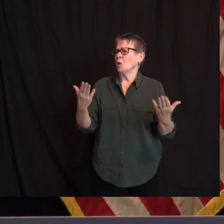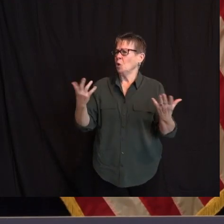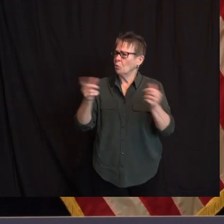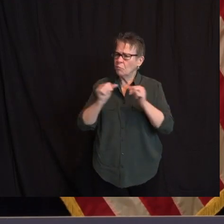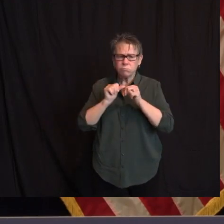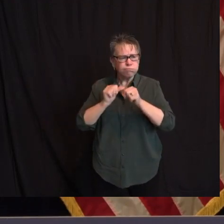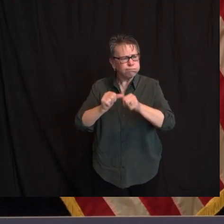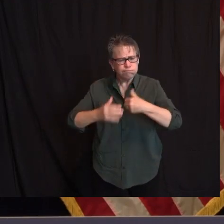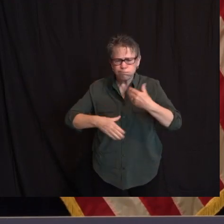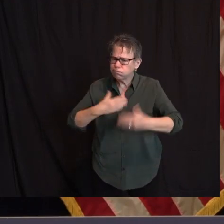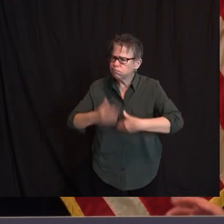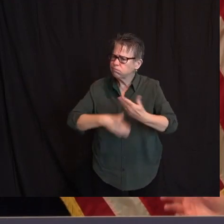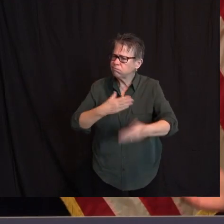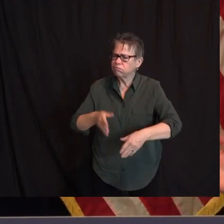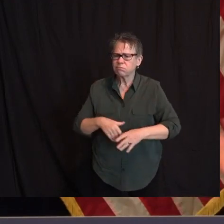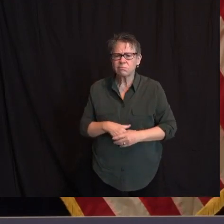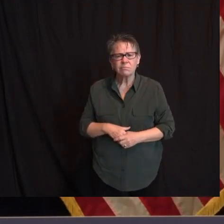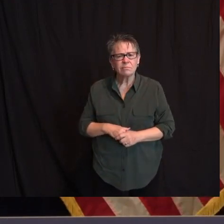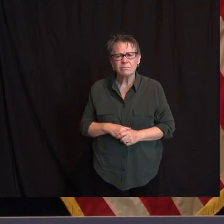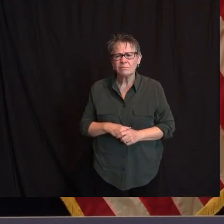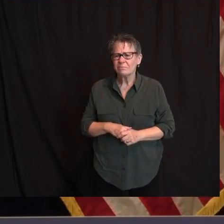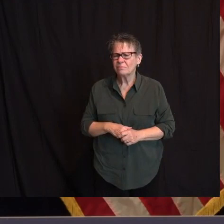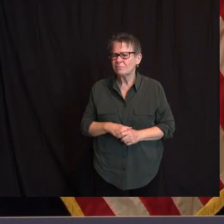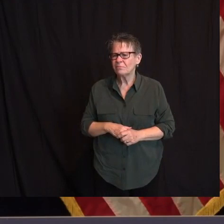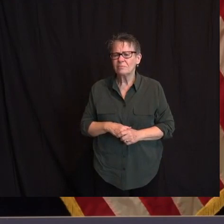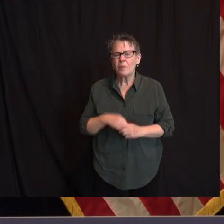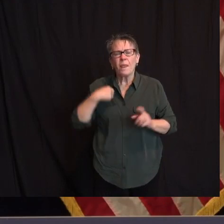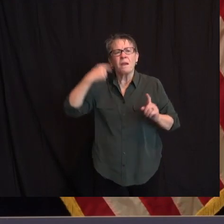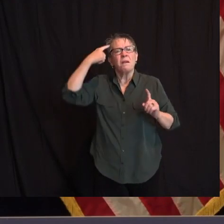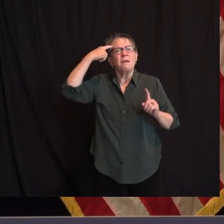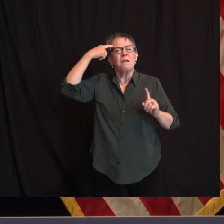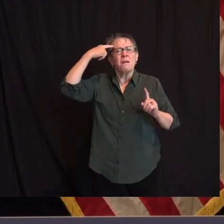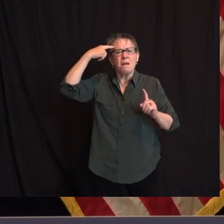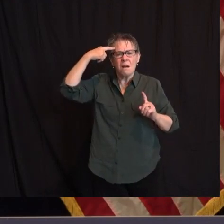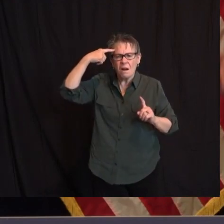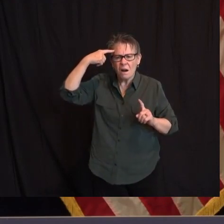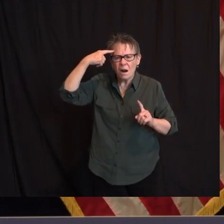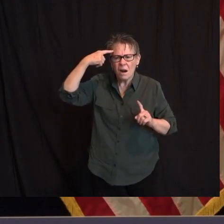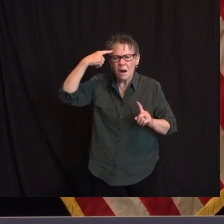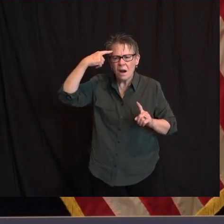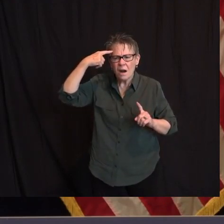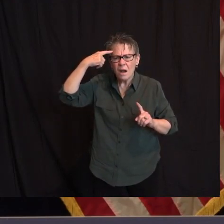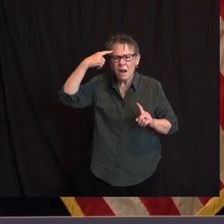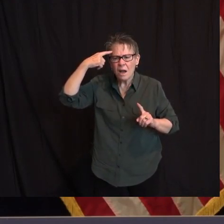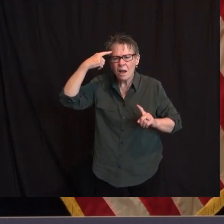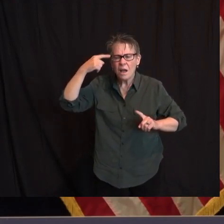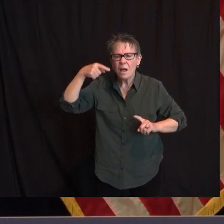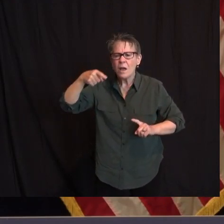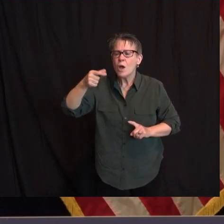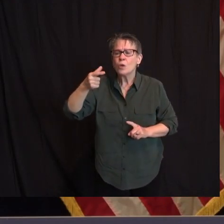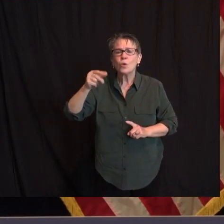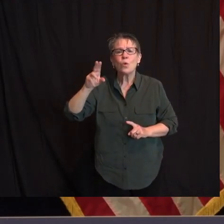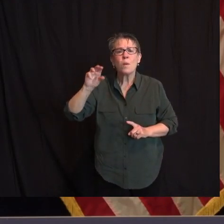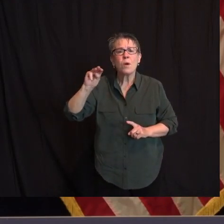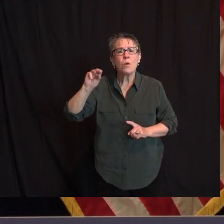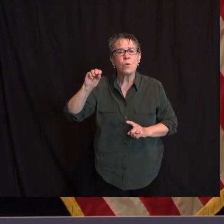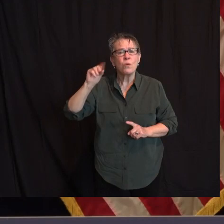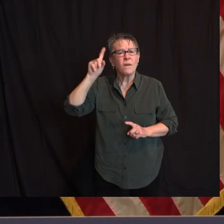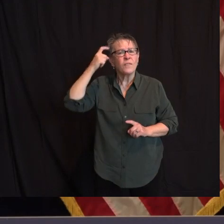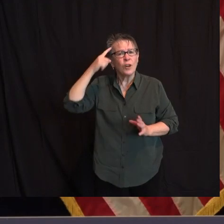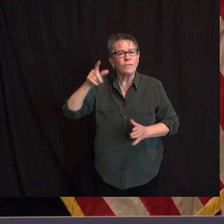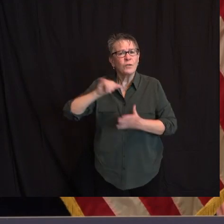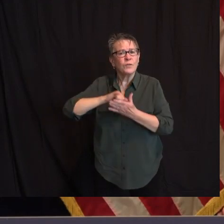occasionally Governor Cuomo, he walks out with people screaming questions at him. So I want to make sure we get some credit for the patience that we have with all these